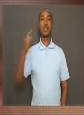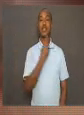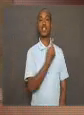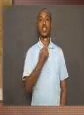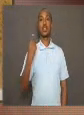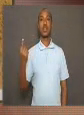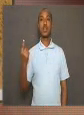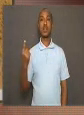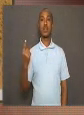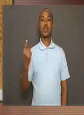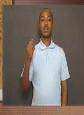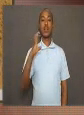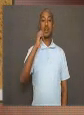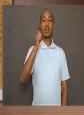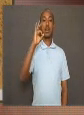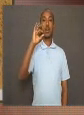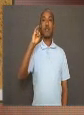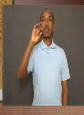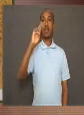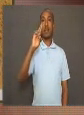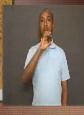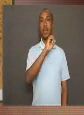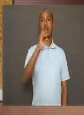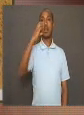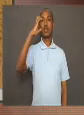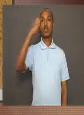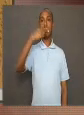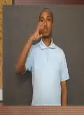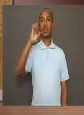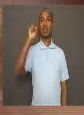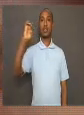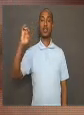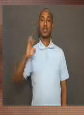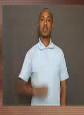such as kefir, cheese, and yogurt.